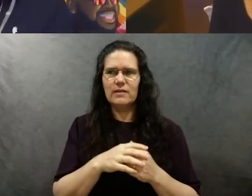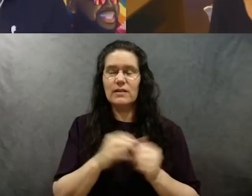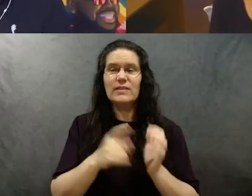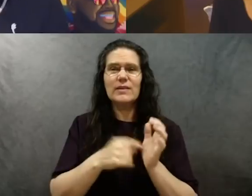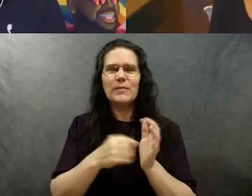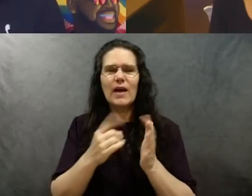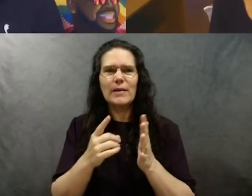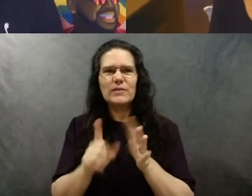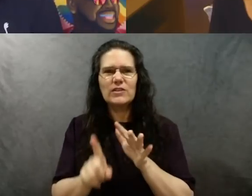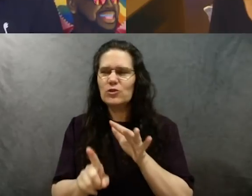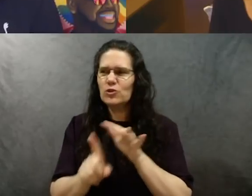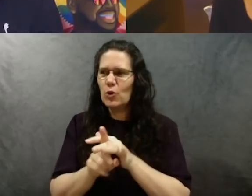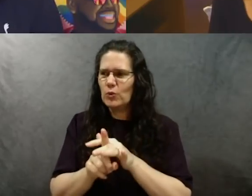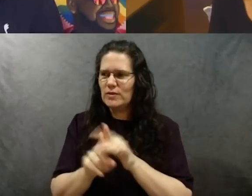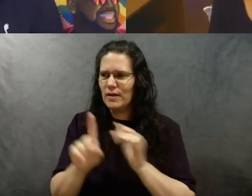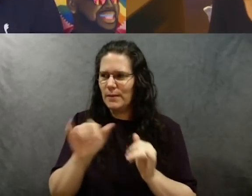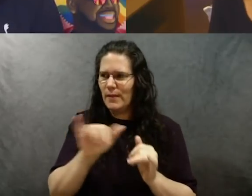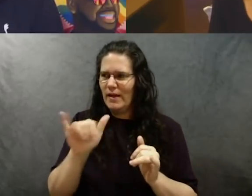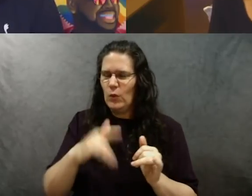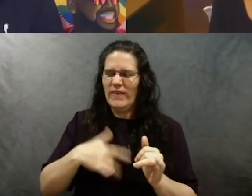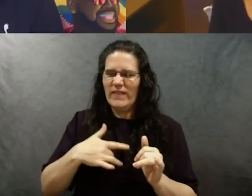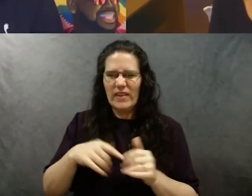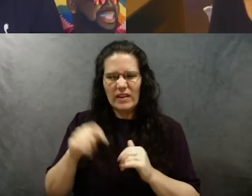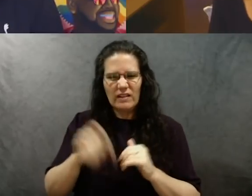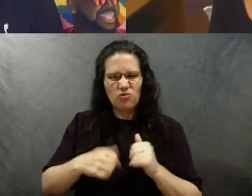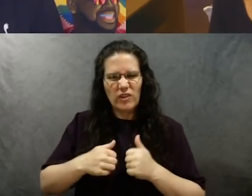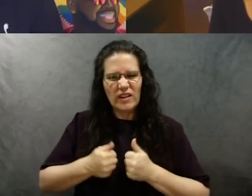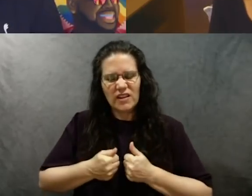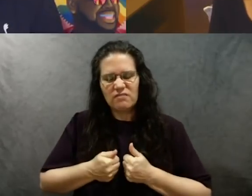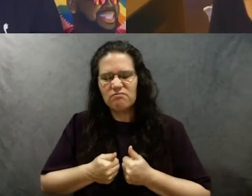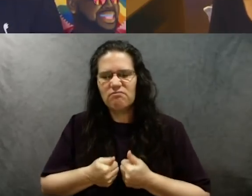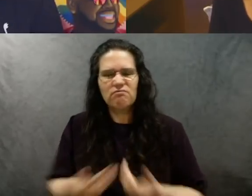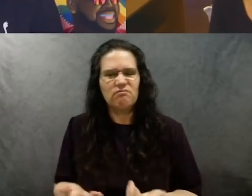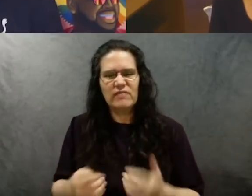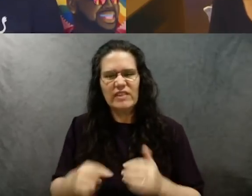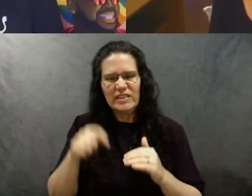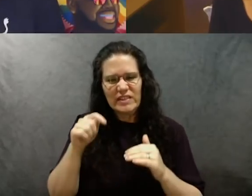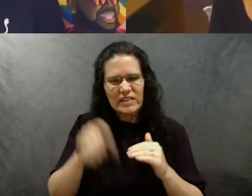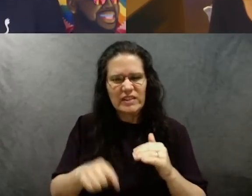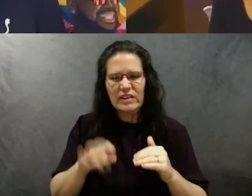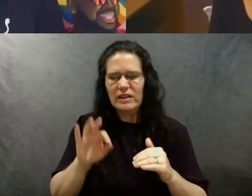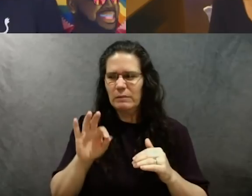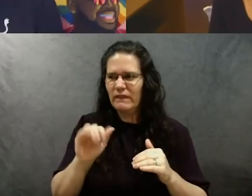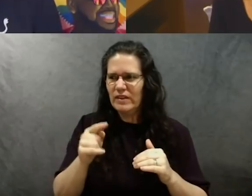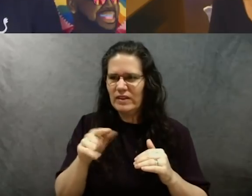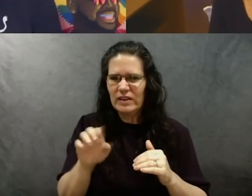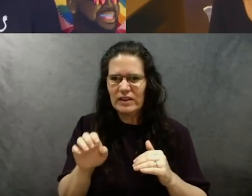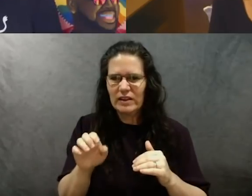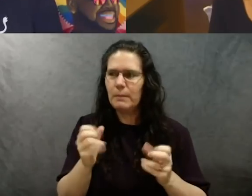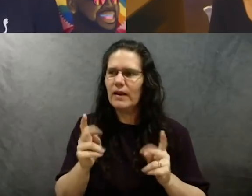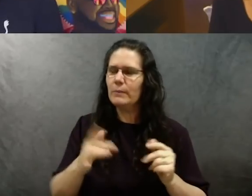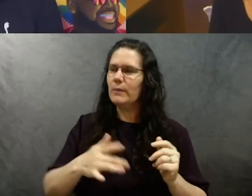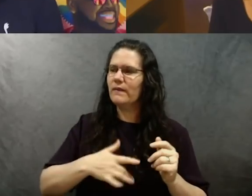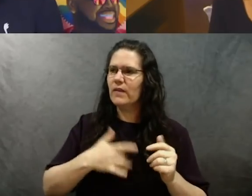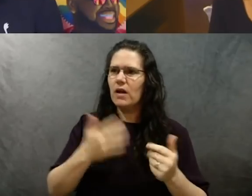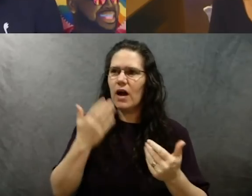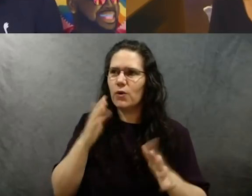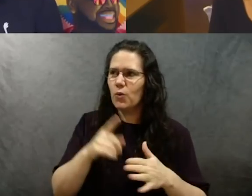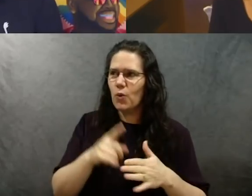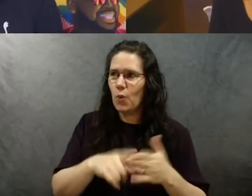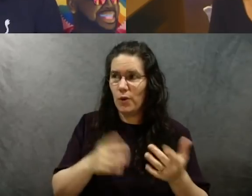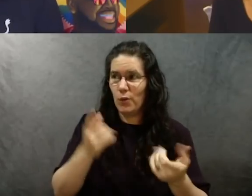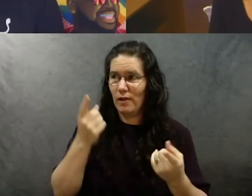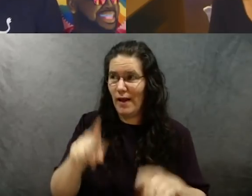deep fatigue, you know, as well. You know, where many of us are saying, I have no idea what's going to happen, nor am I looking forward to what's